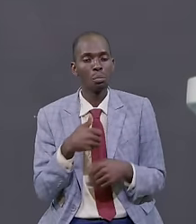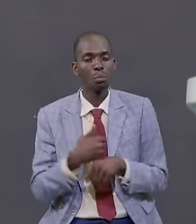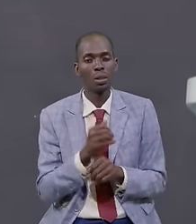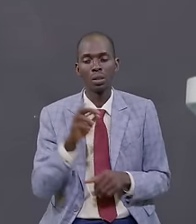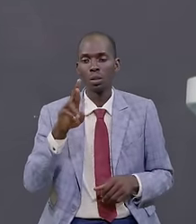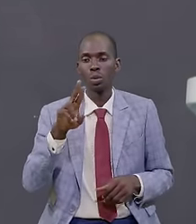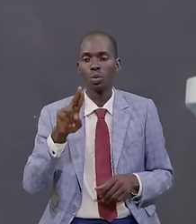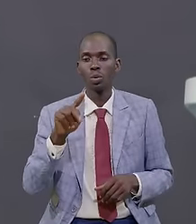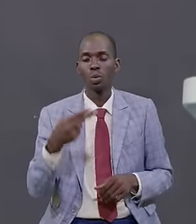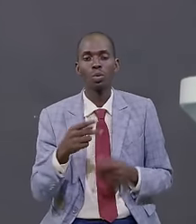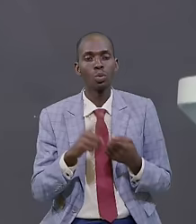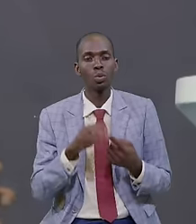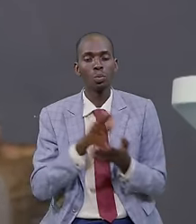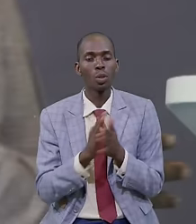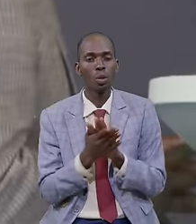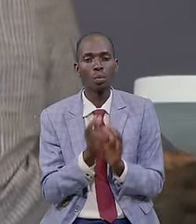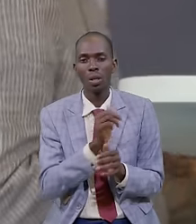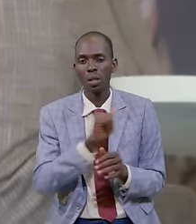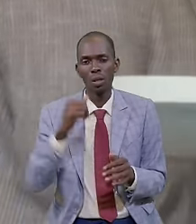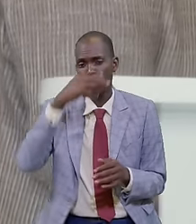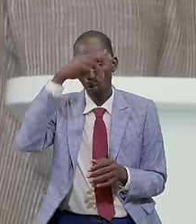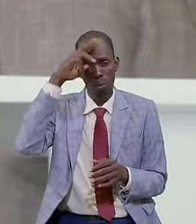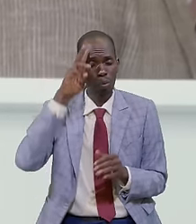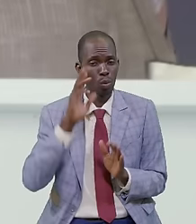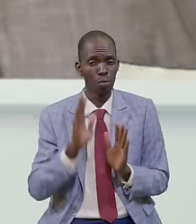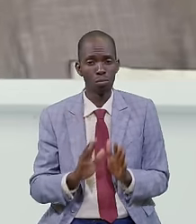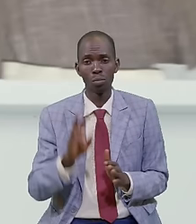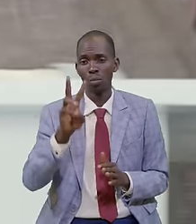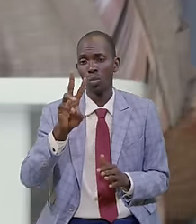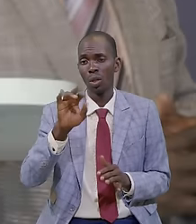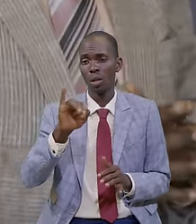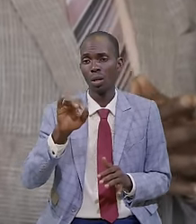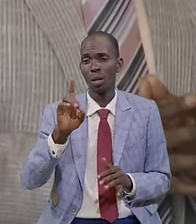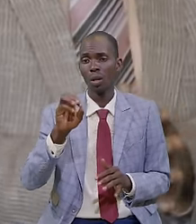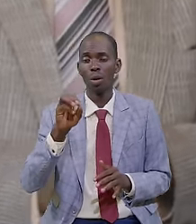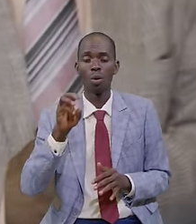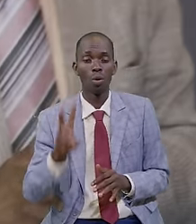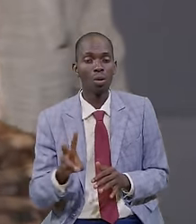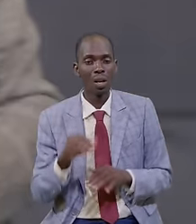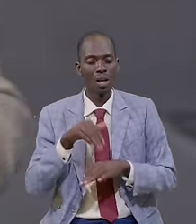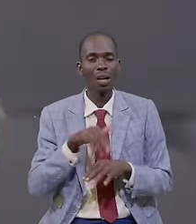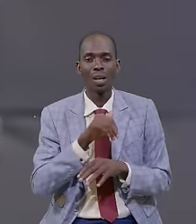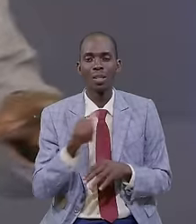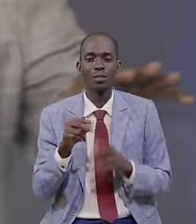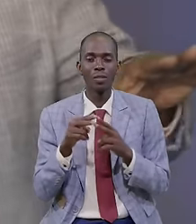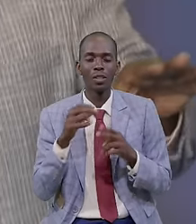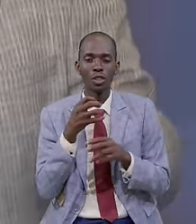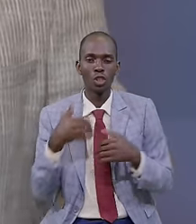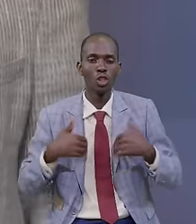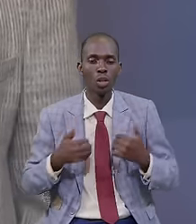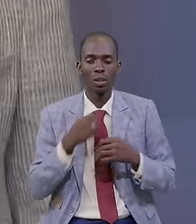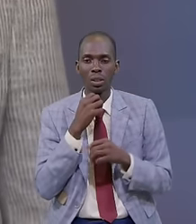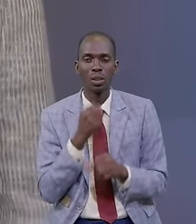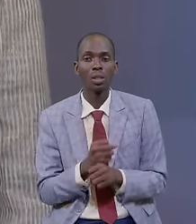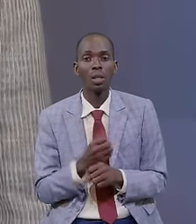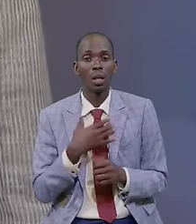age. That is enough to make a person go the way